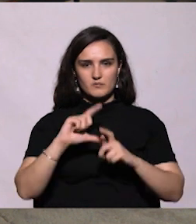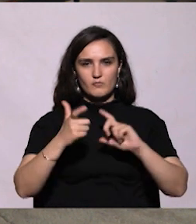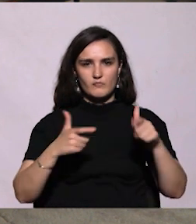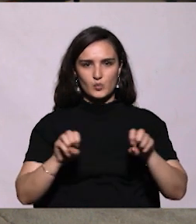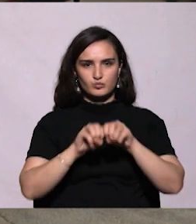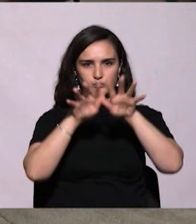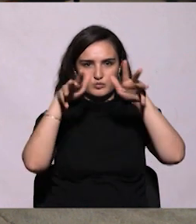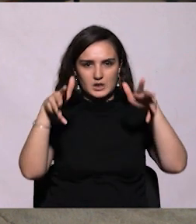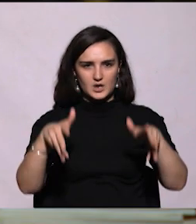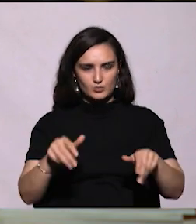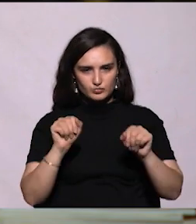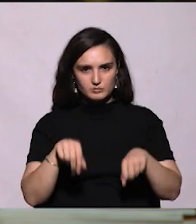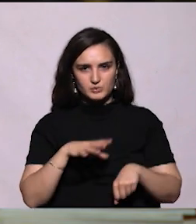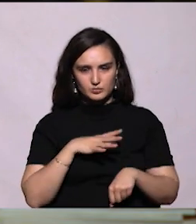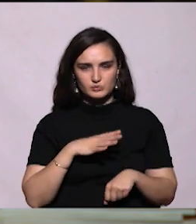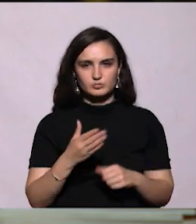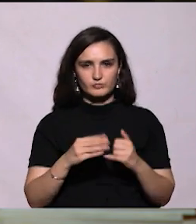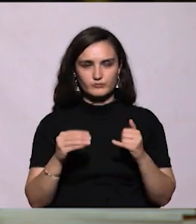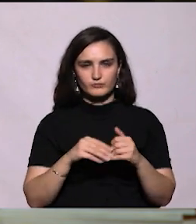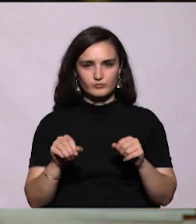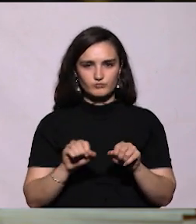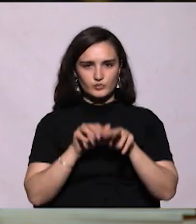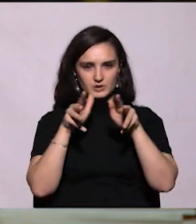definitely, yeah. They are catastrophic.